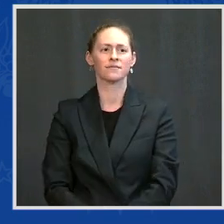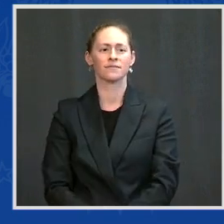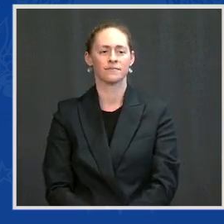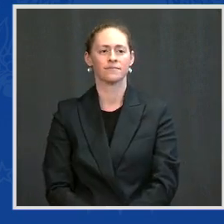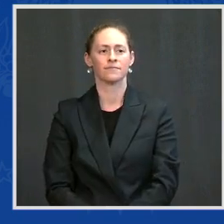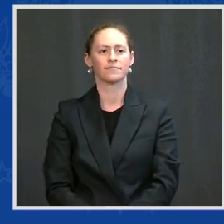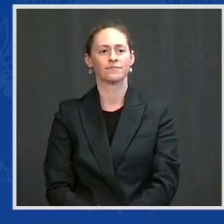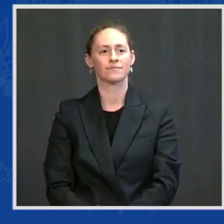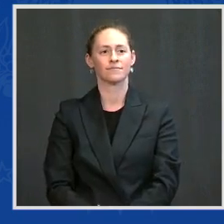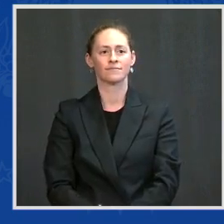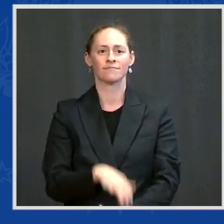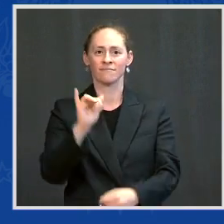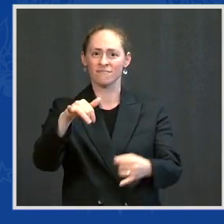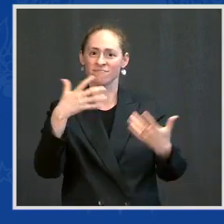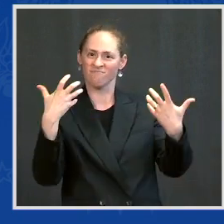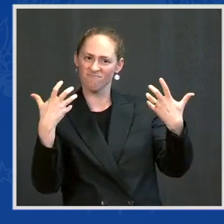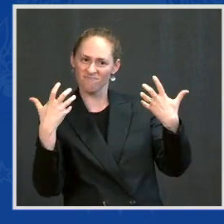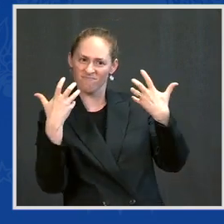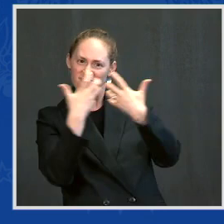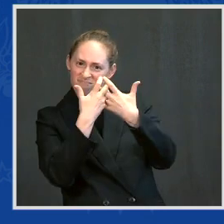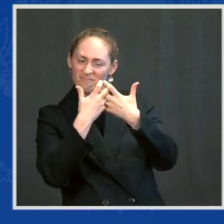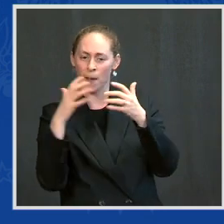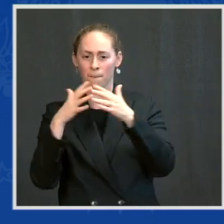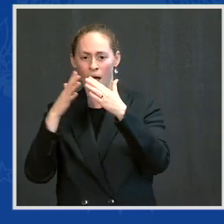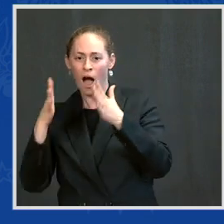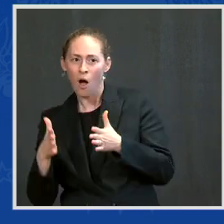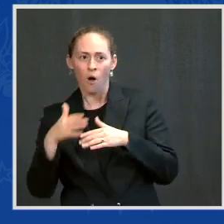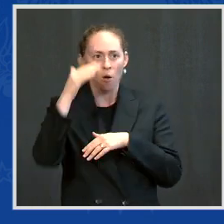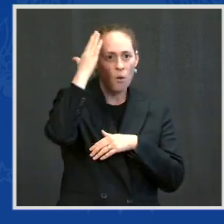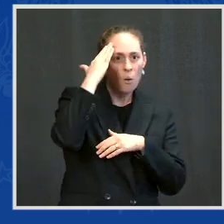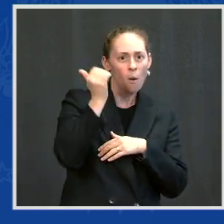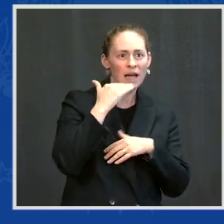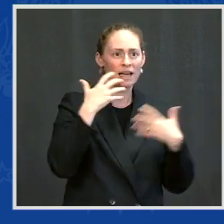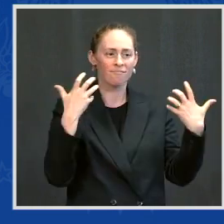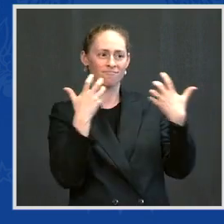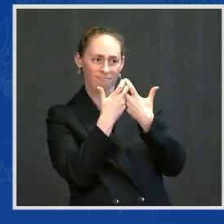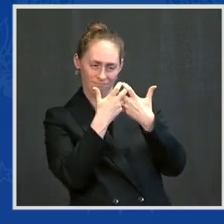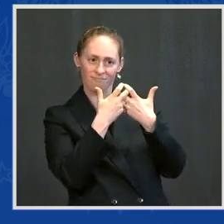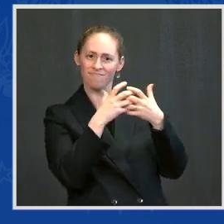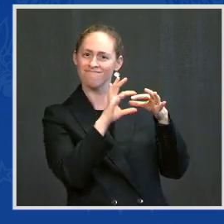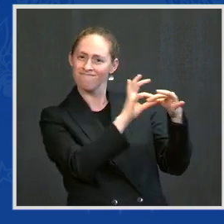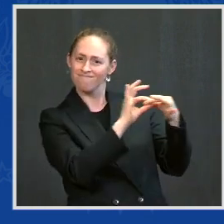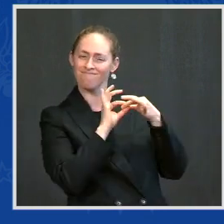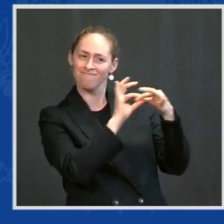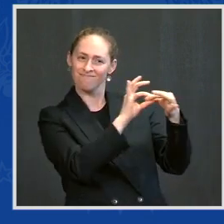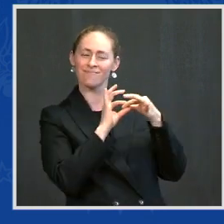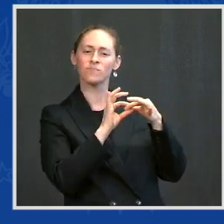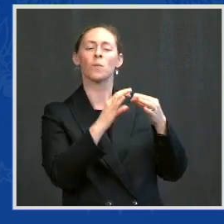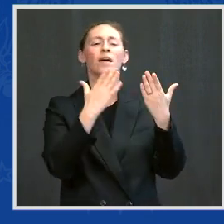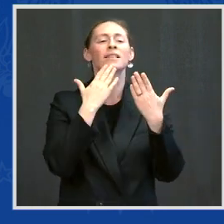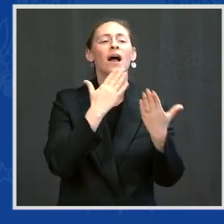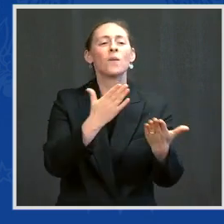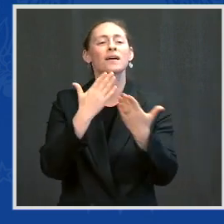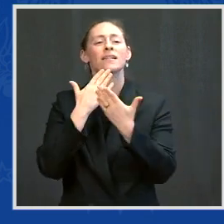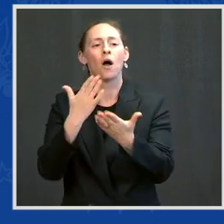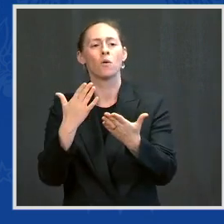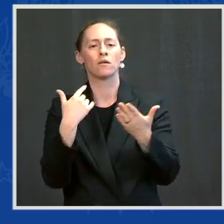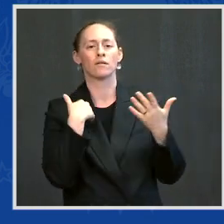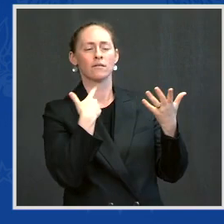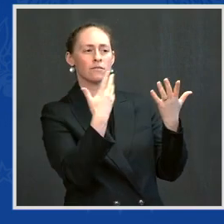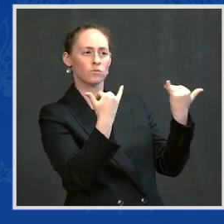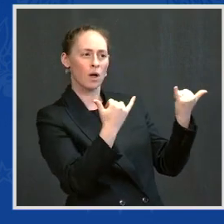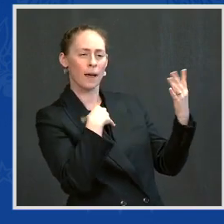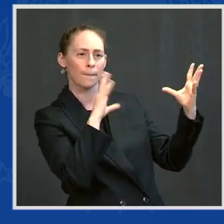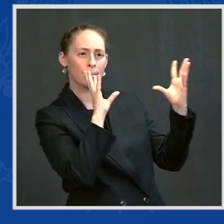make even stronger alliances and stronger cooperation. And I want to thank you again for the meetings today, Mr. President, particularly our